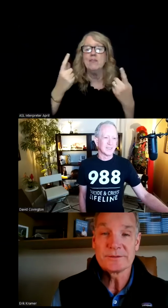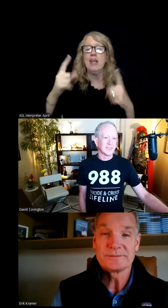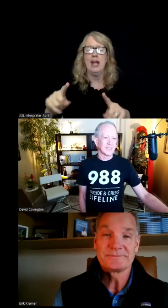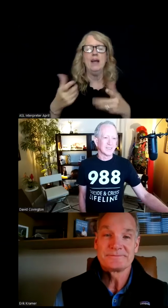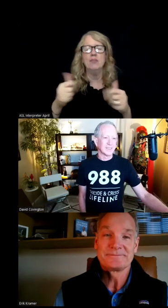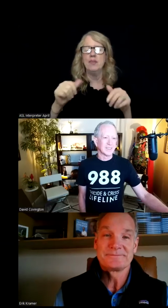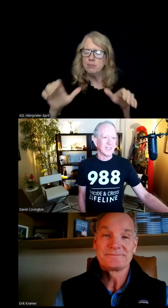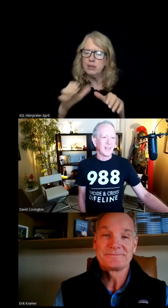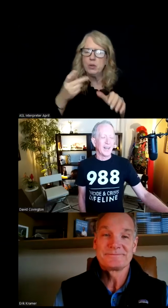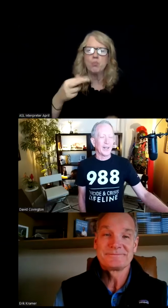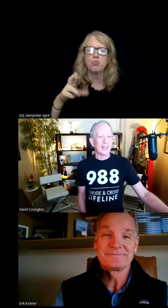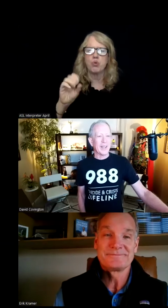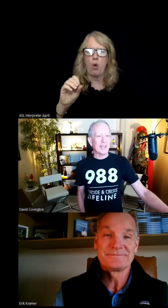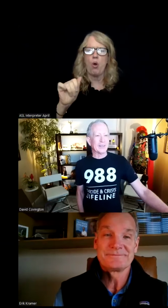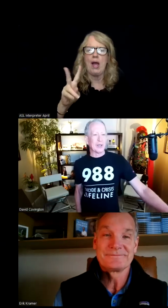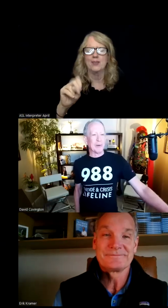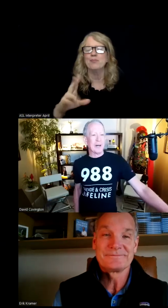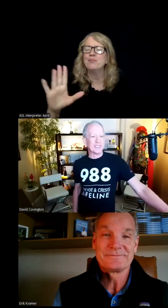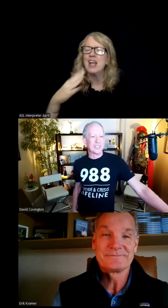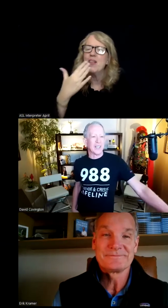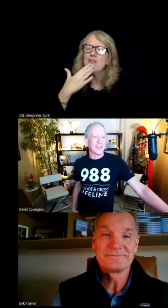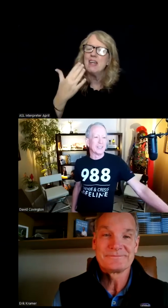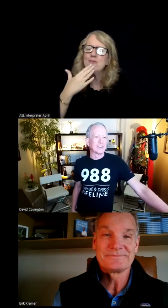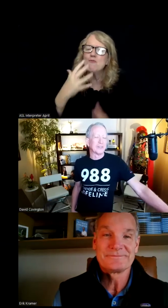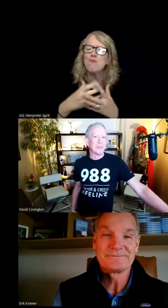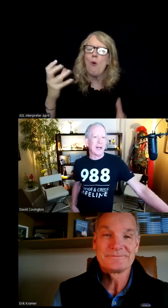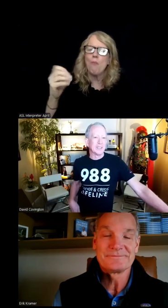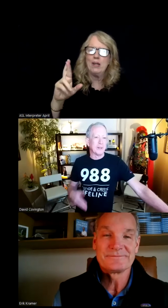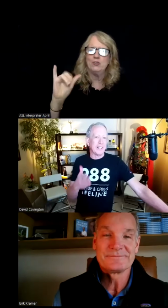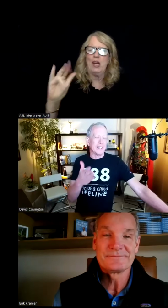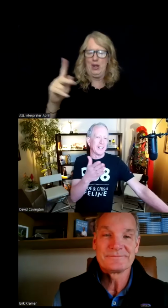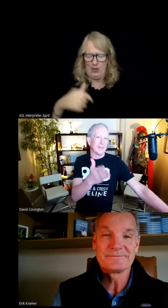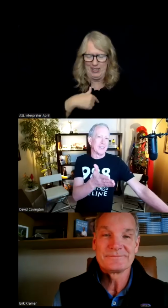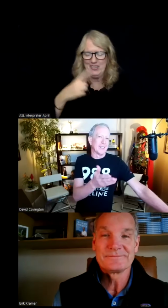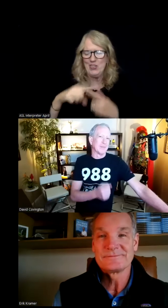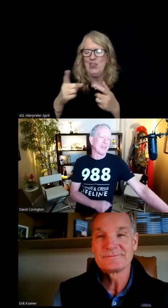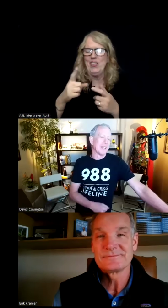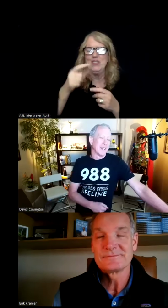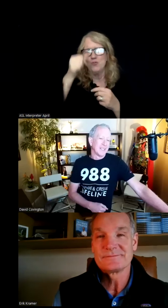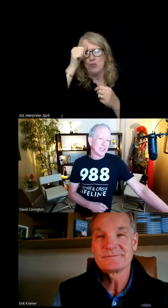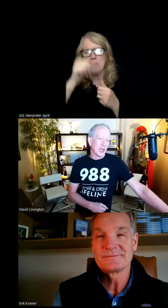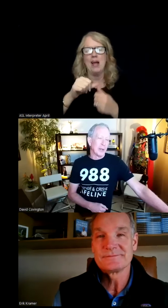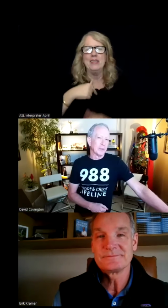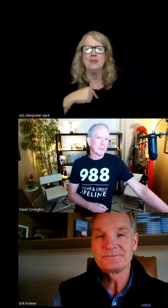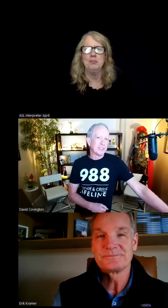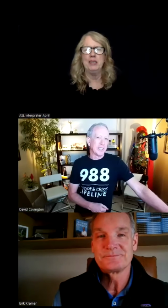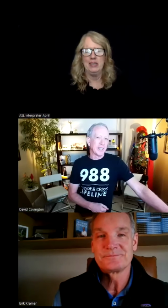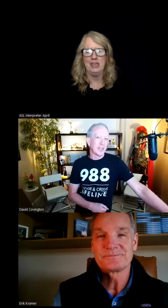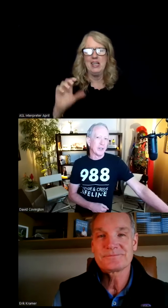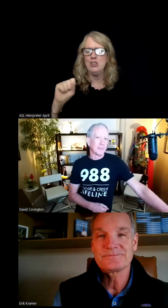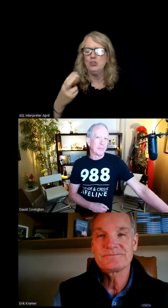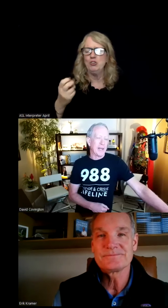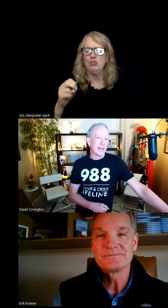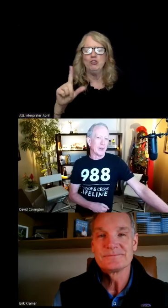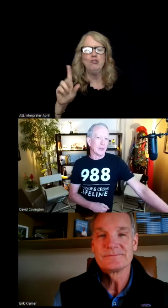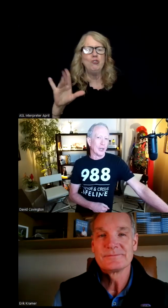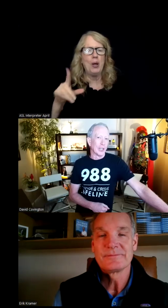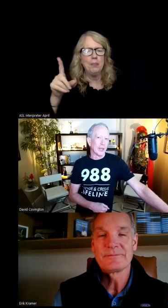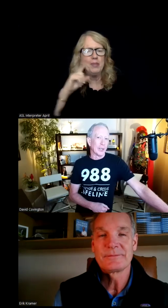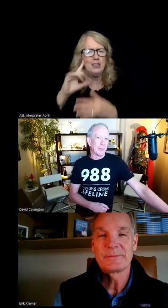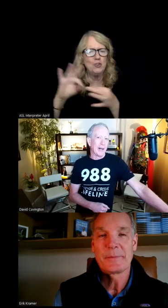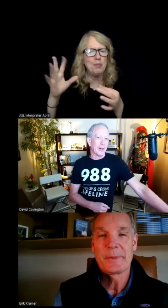proactive. Eric, thank you so much. This reminds me, Shelby was mentioning in her